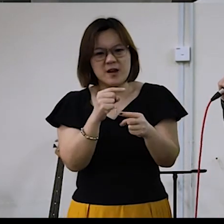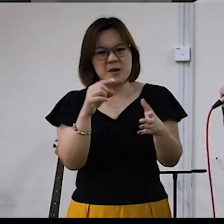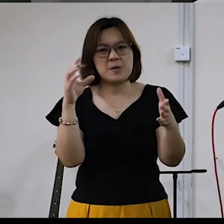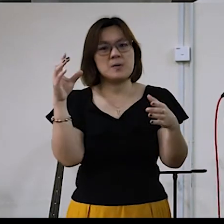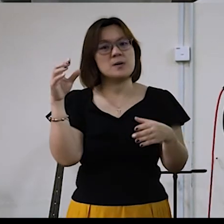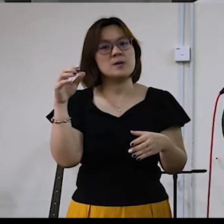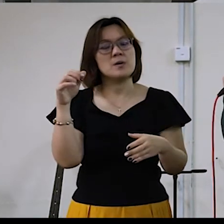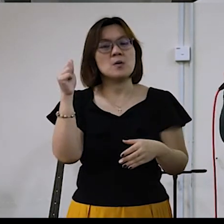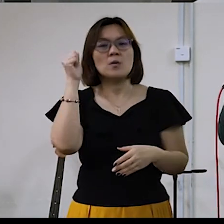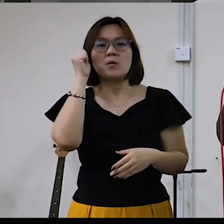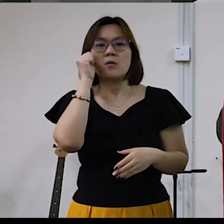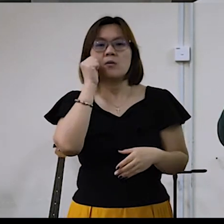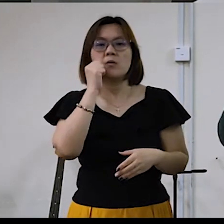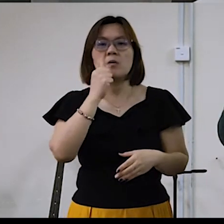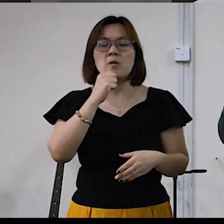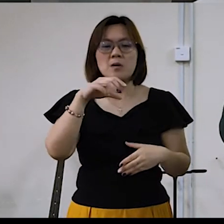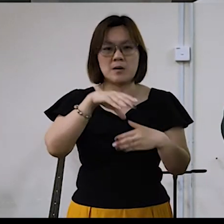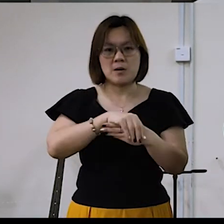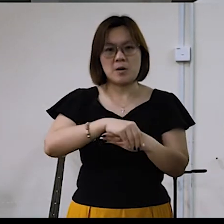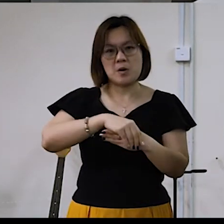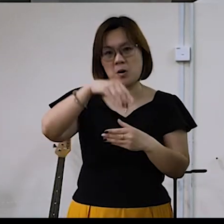What are you talking about?